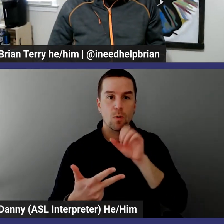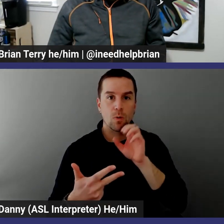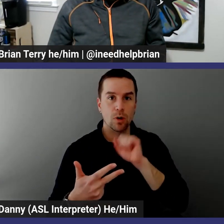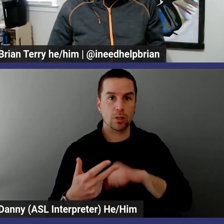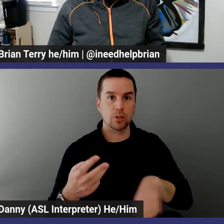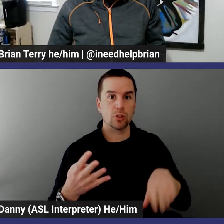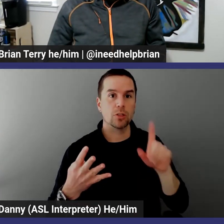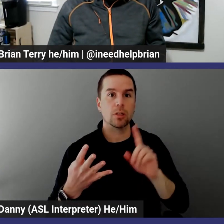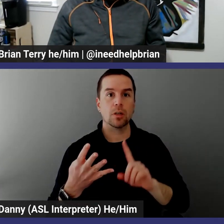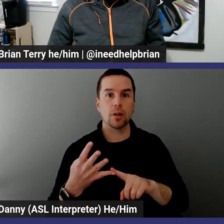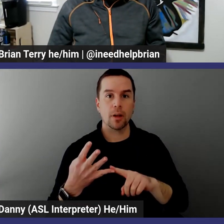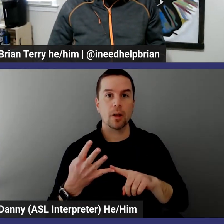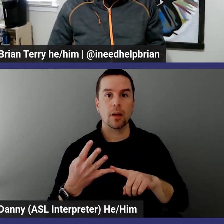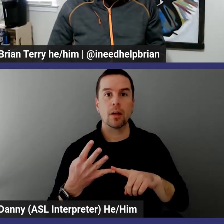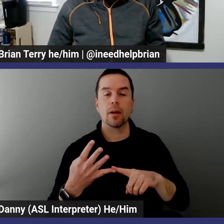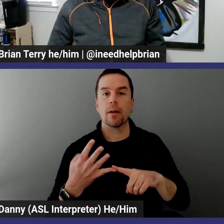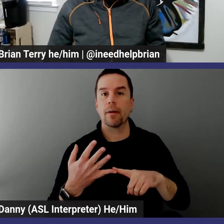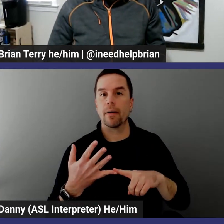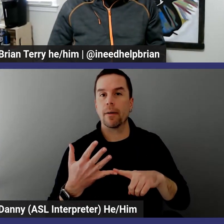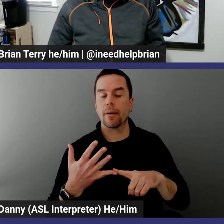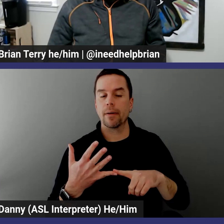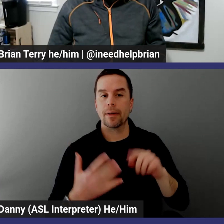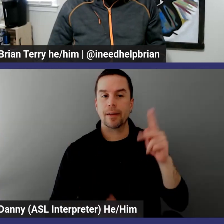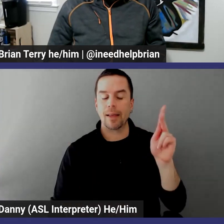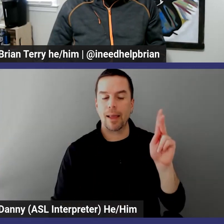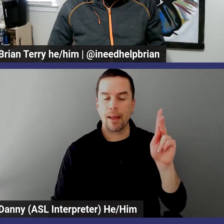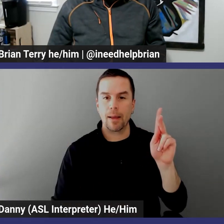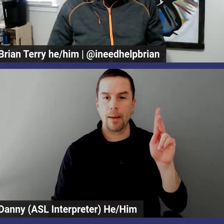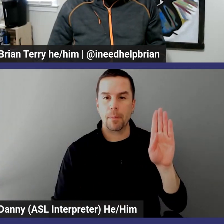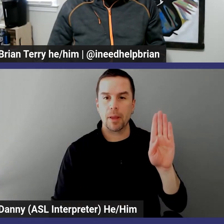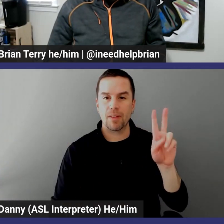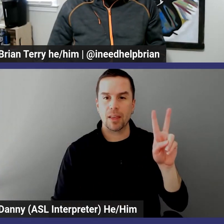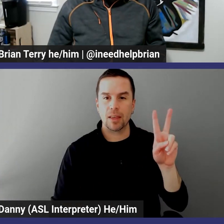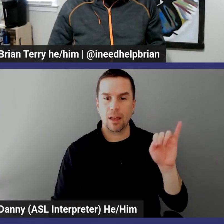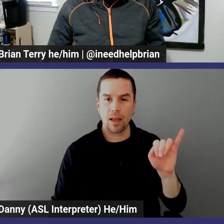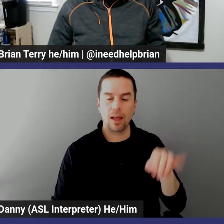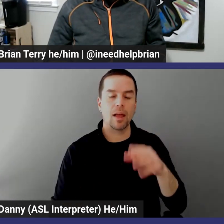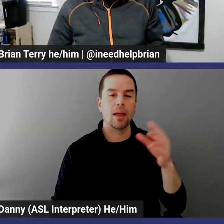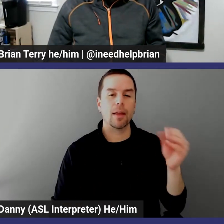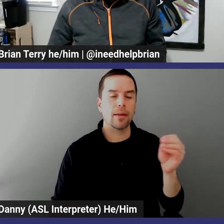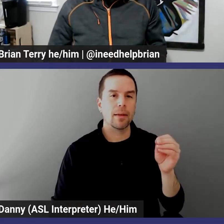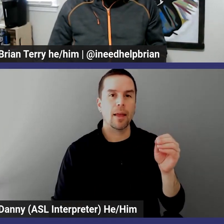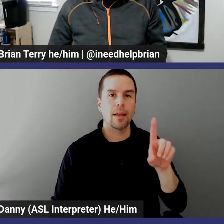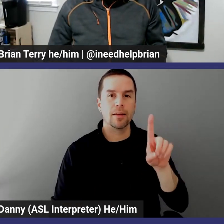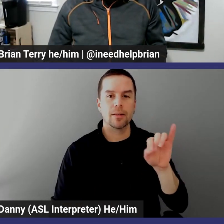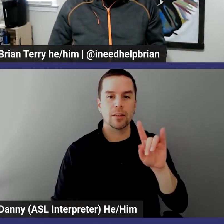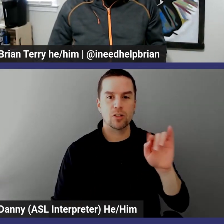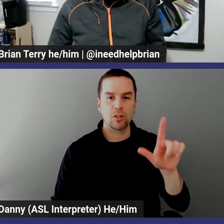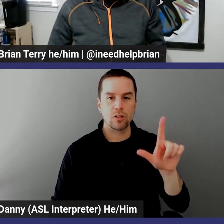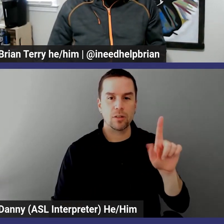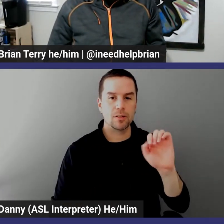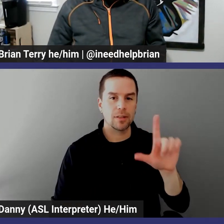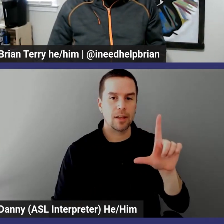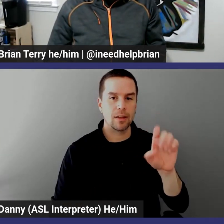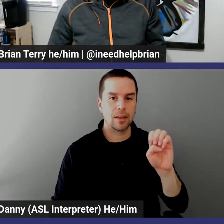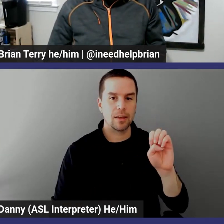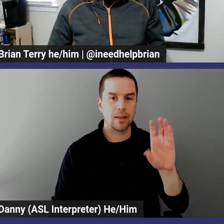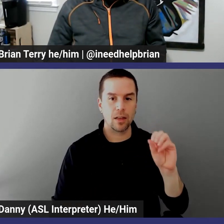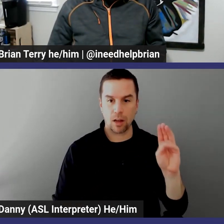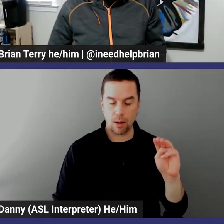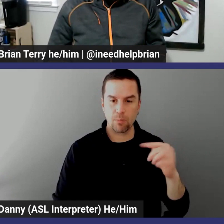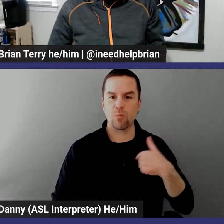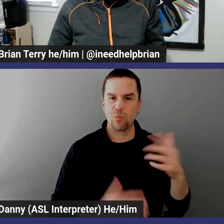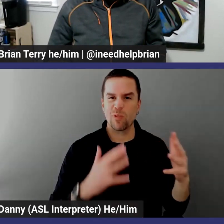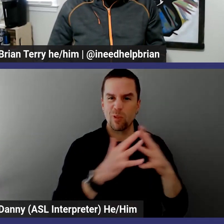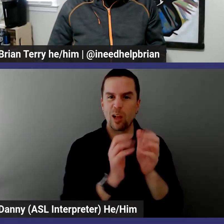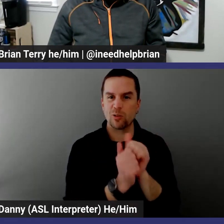uh, KDDI, and Deutsche Telekom. So these are the 5 partners that we have launched. We have launched with them. AWS